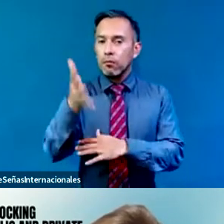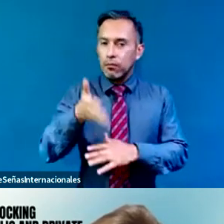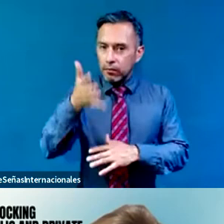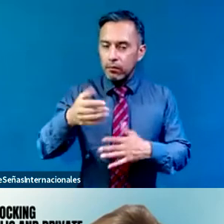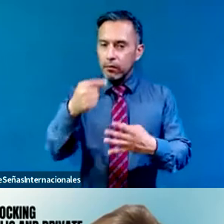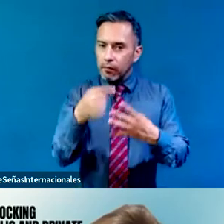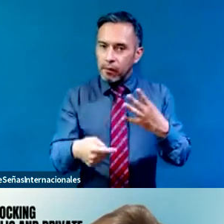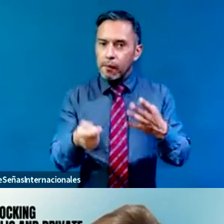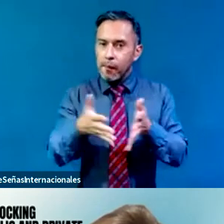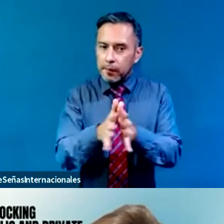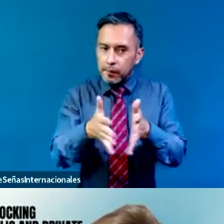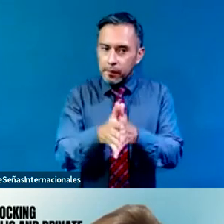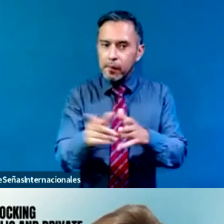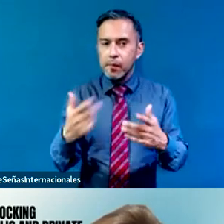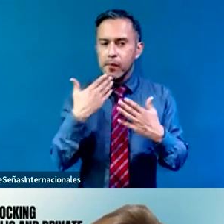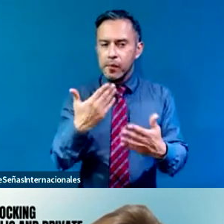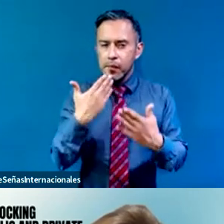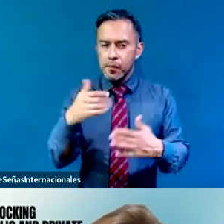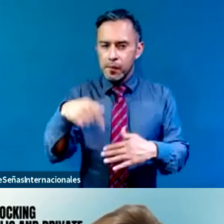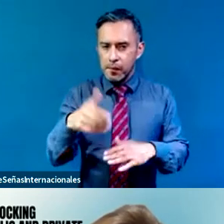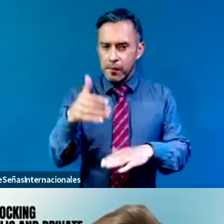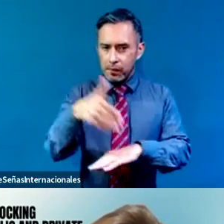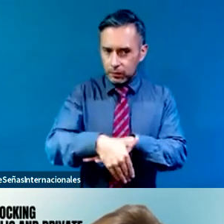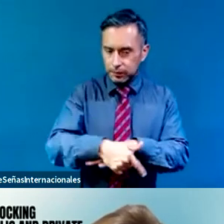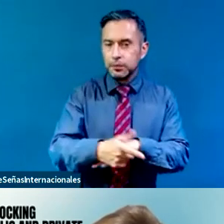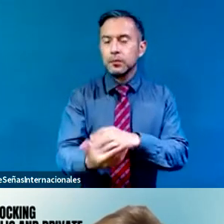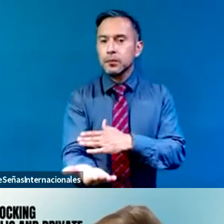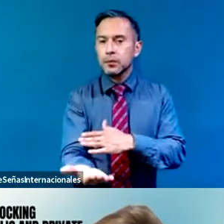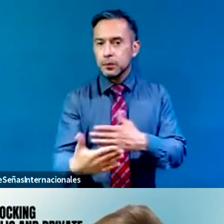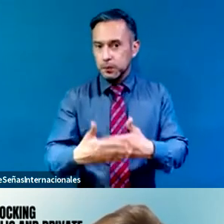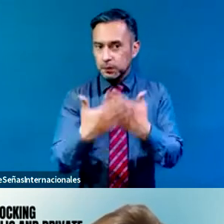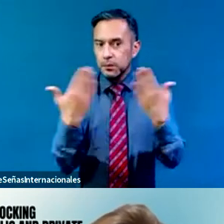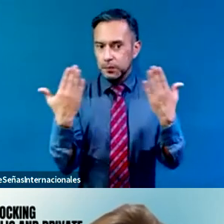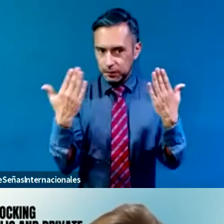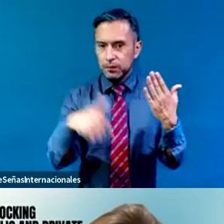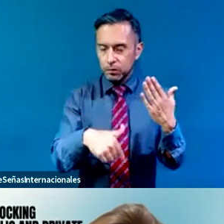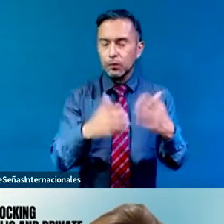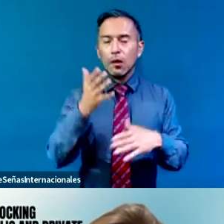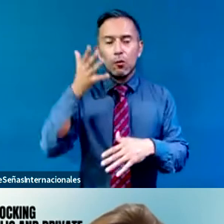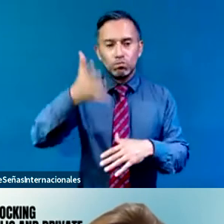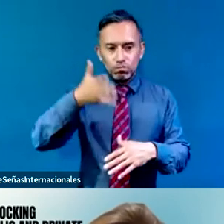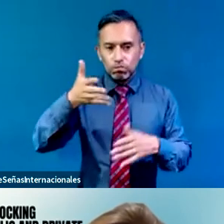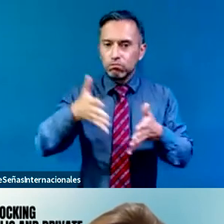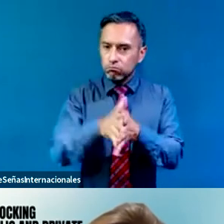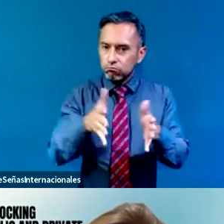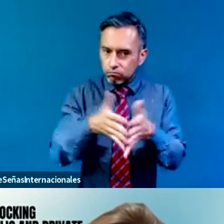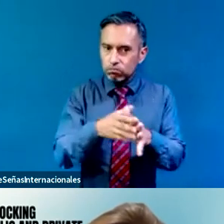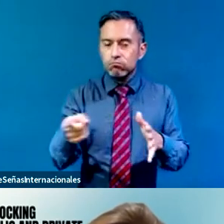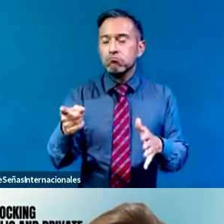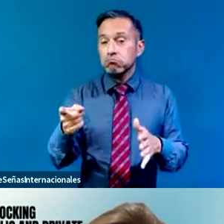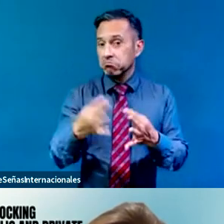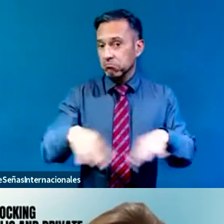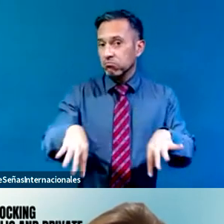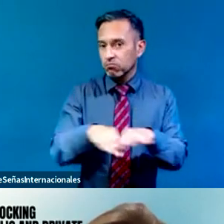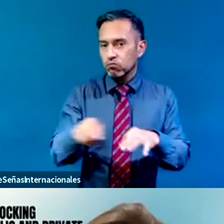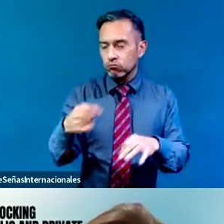this morning, for their very important and inspiring interventions. It is clear that there is much work